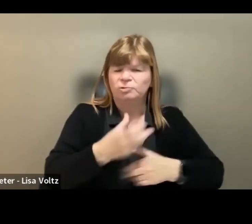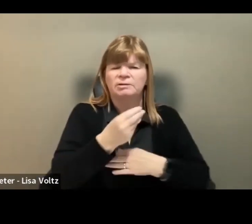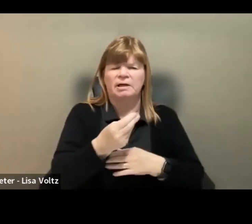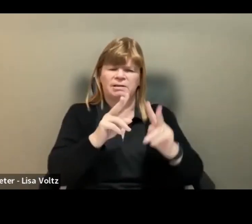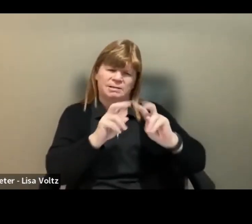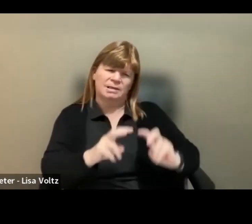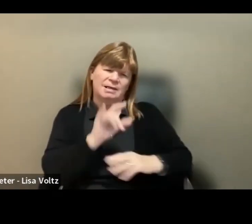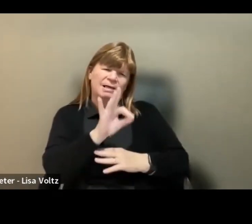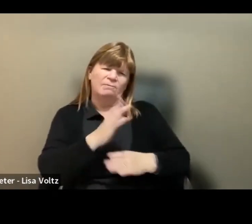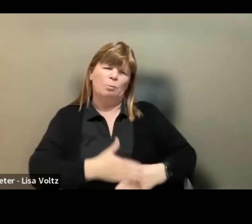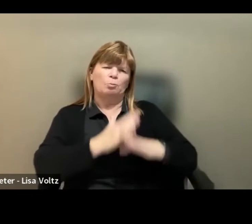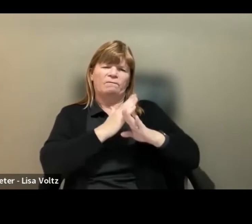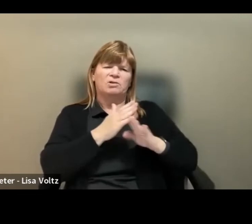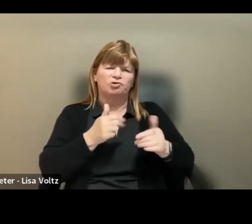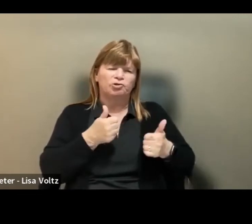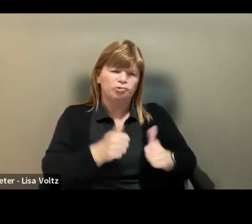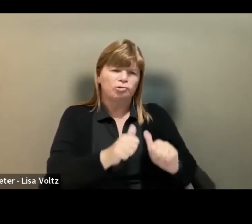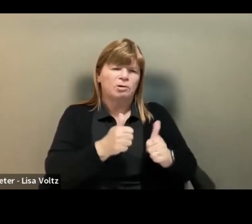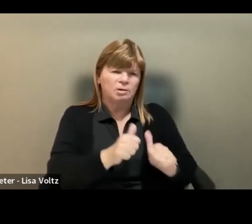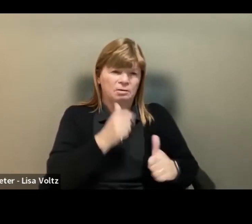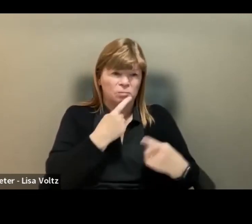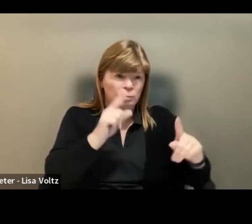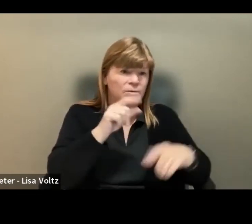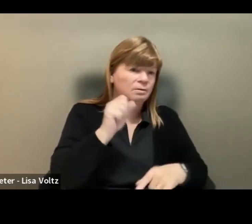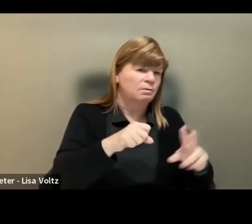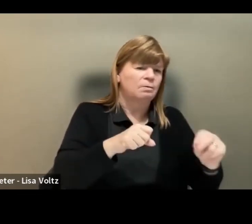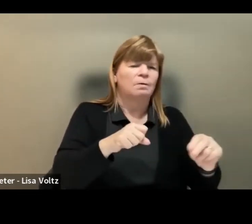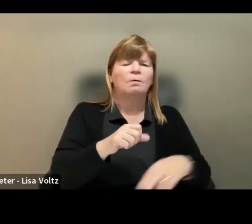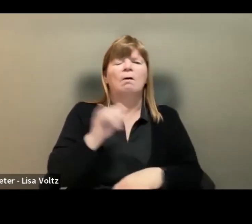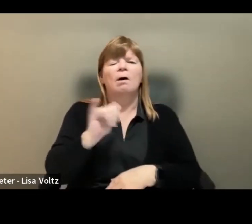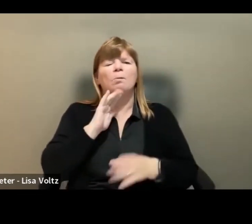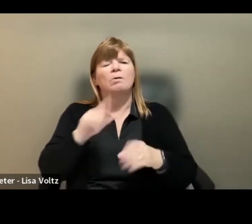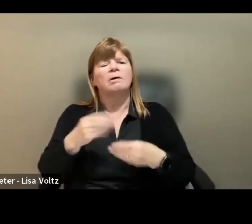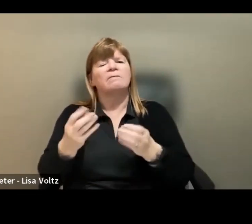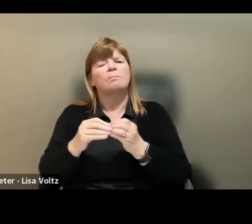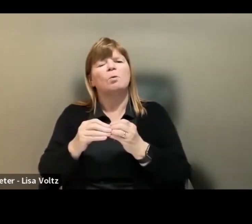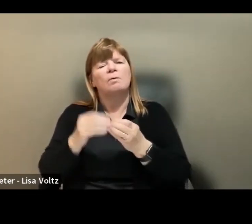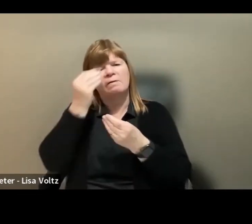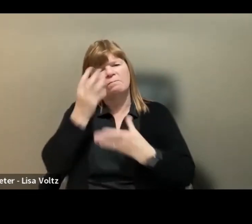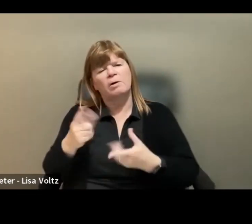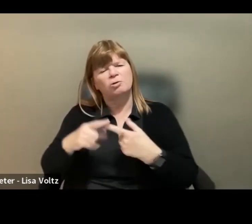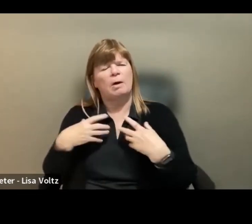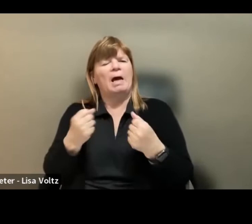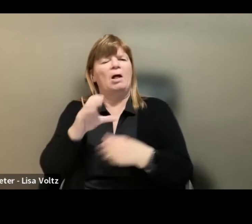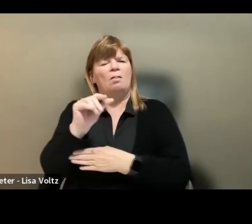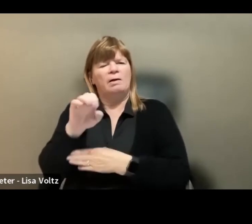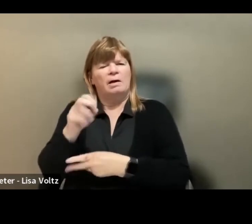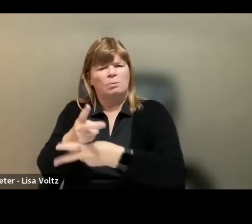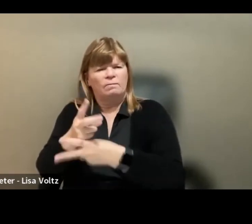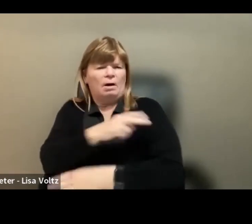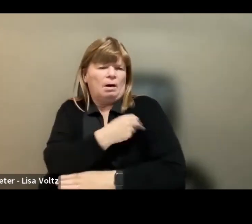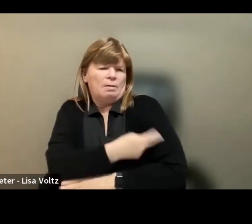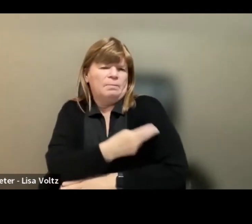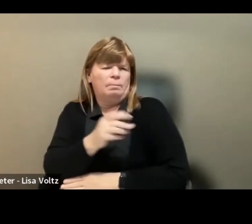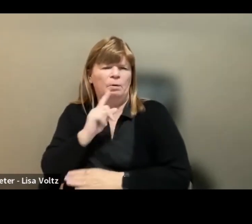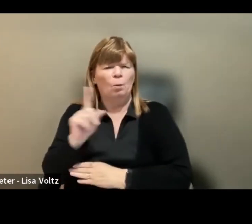whether prevention efforts are working. It would also provide insights for healthcare providers and hospitals about where